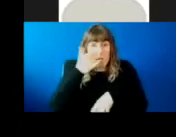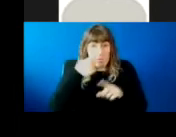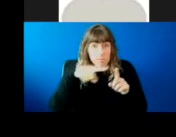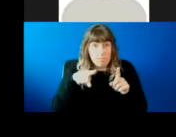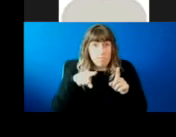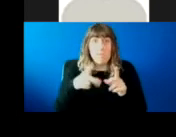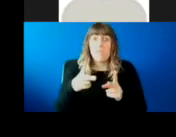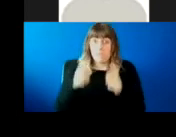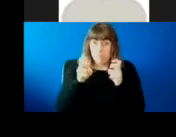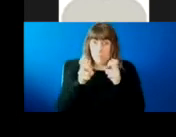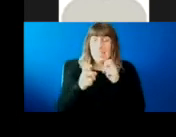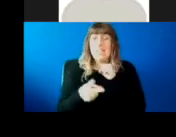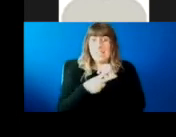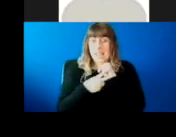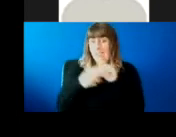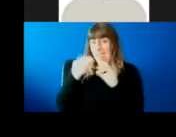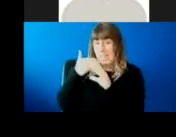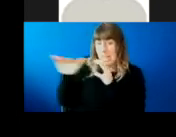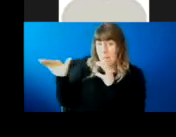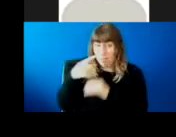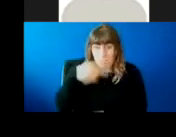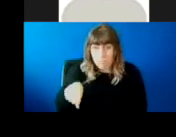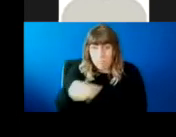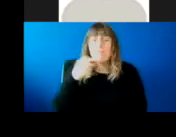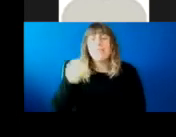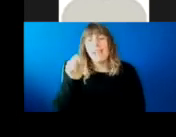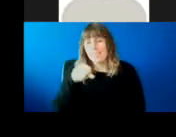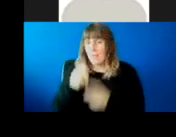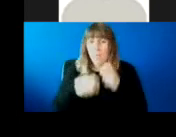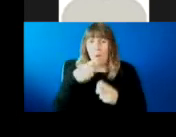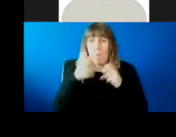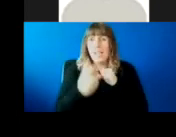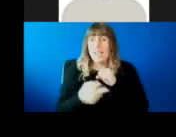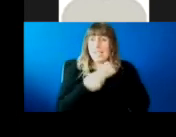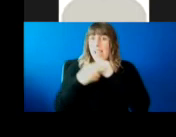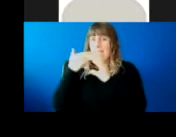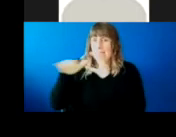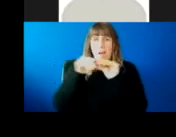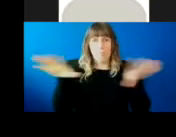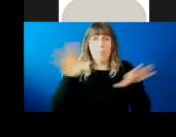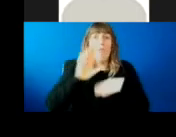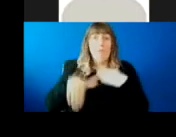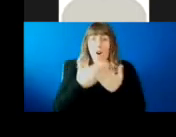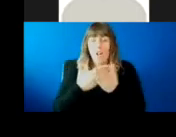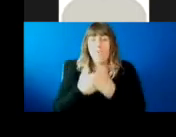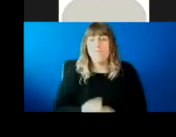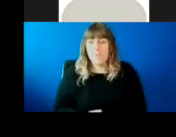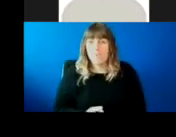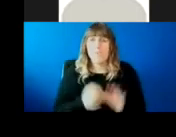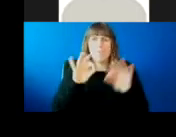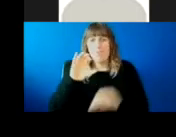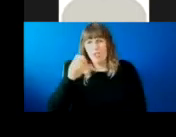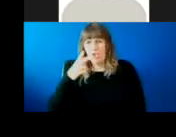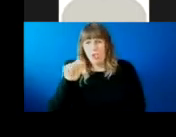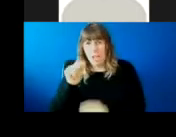of this you could save a chat and just email that absolutely. to Mandy? I'll have an archive so I can send that to everyone. Yeah, and if it's just the chat, I don't know if everybody